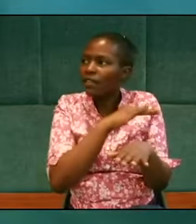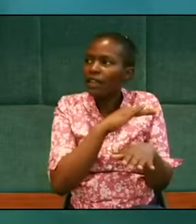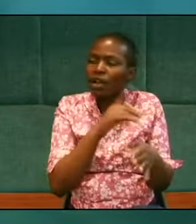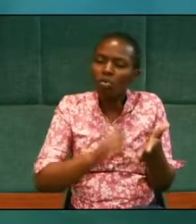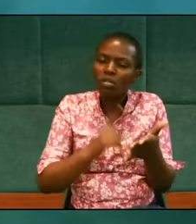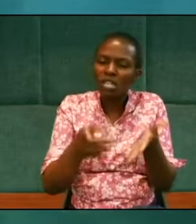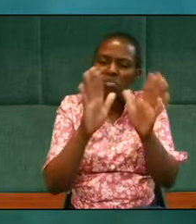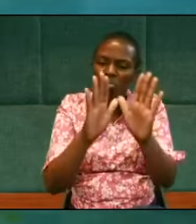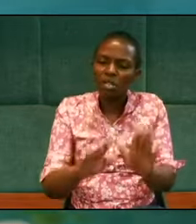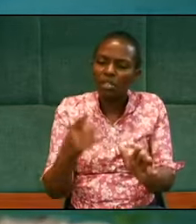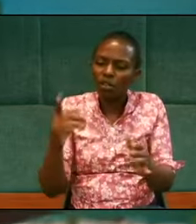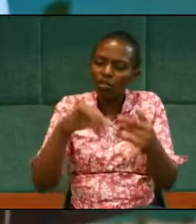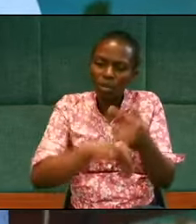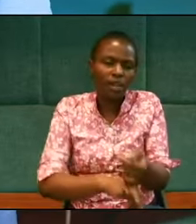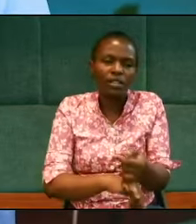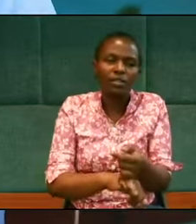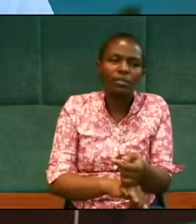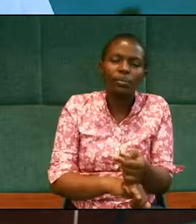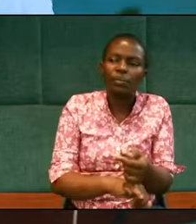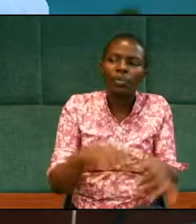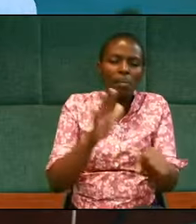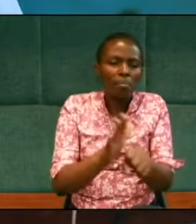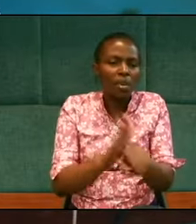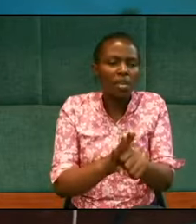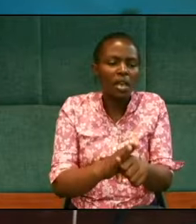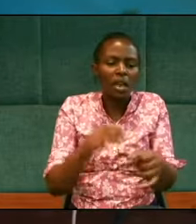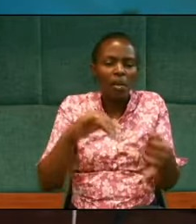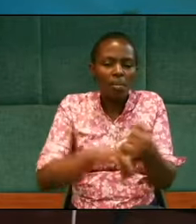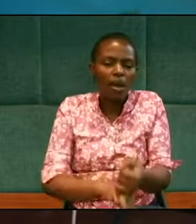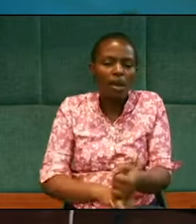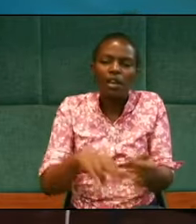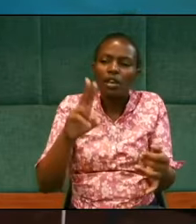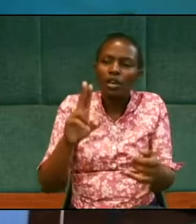marriage? Many marry without the purpose.